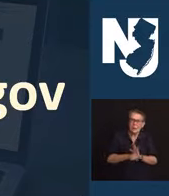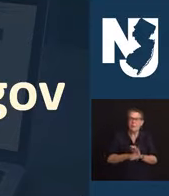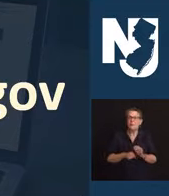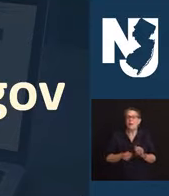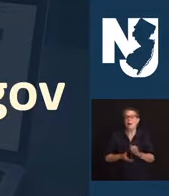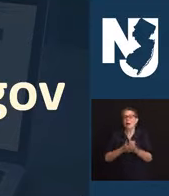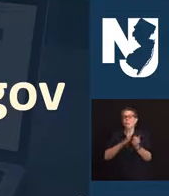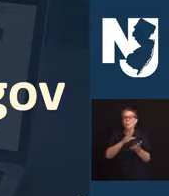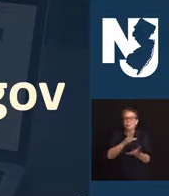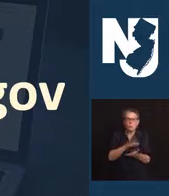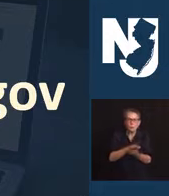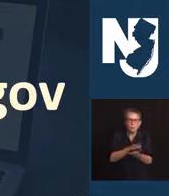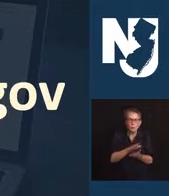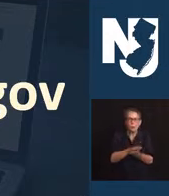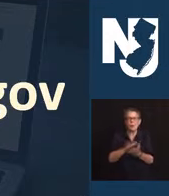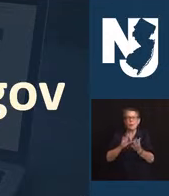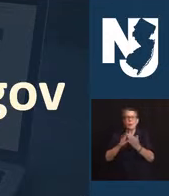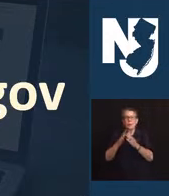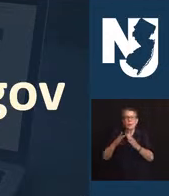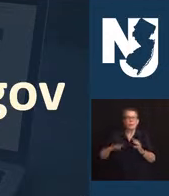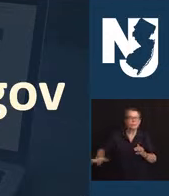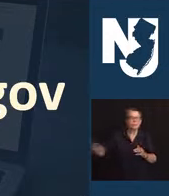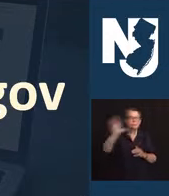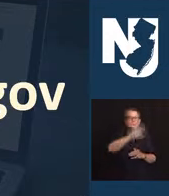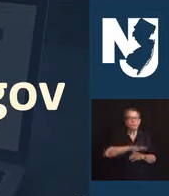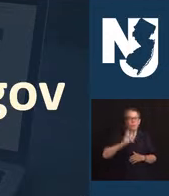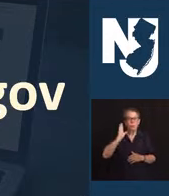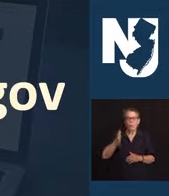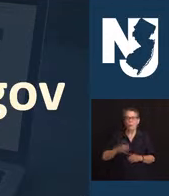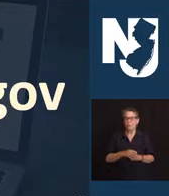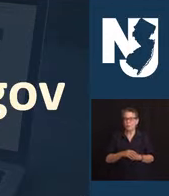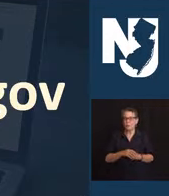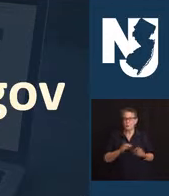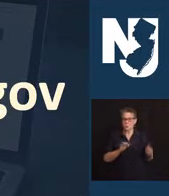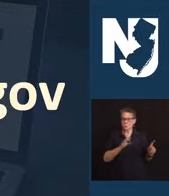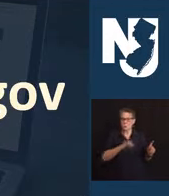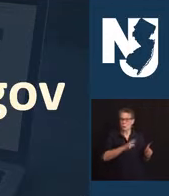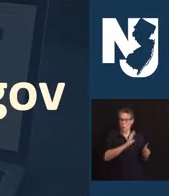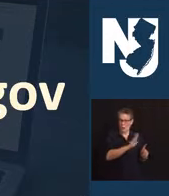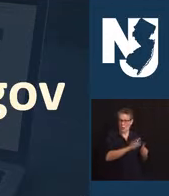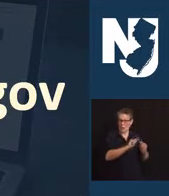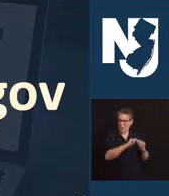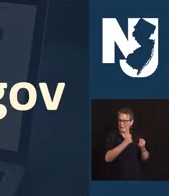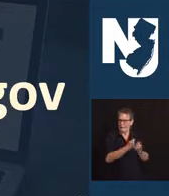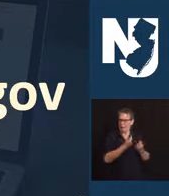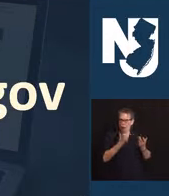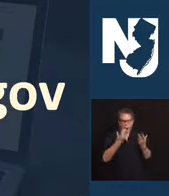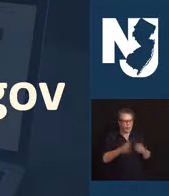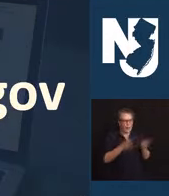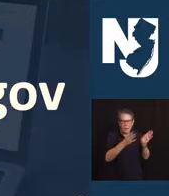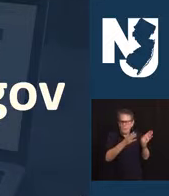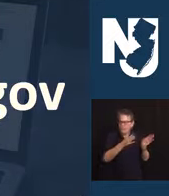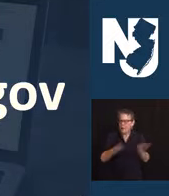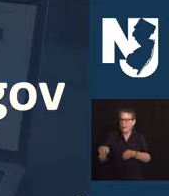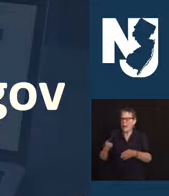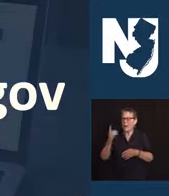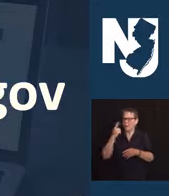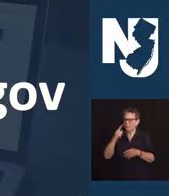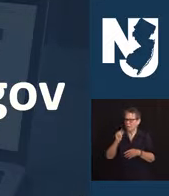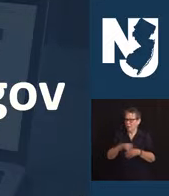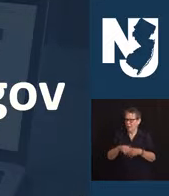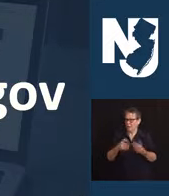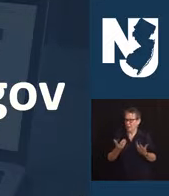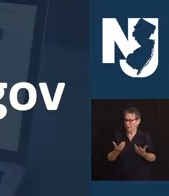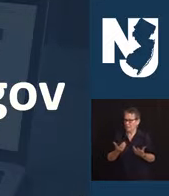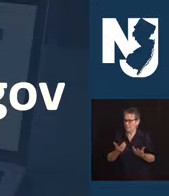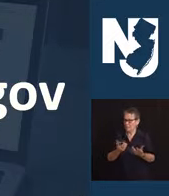communities. Judy's team at the Department of Health has already been thinking ahead for this eventuality. The department's overall goal is to